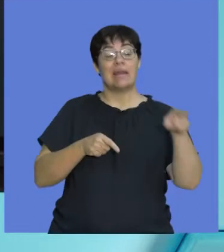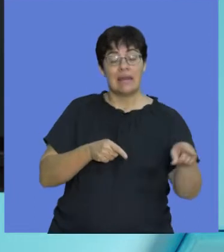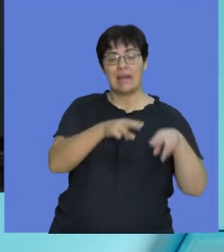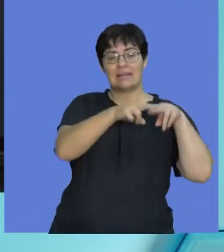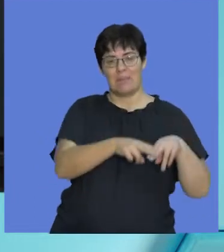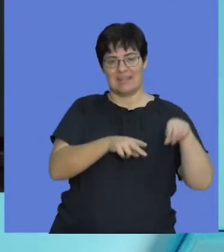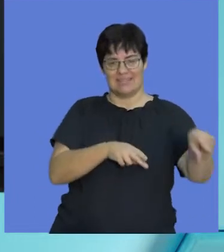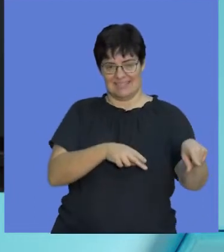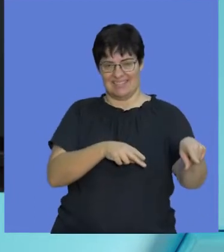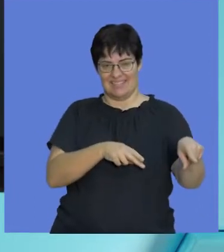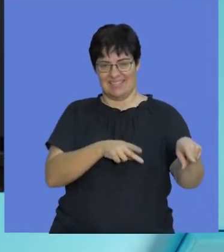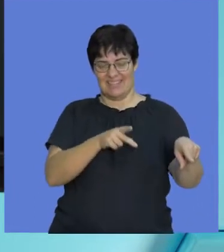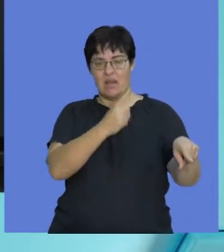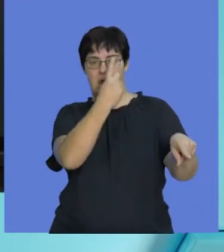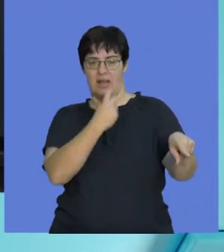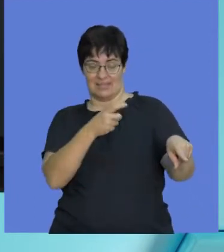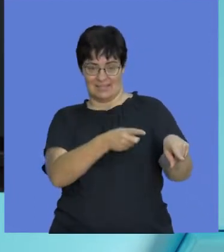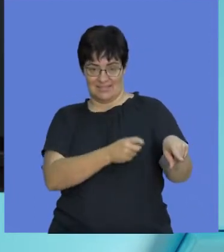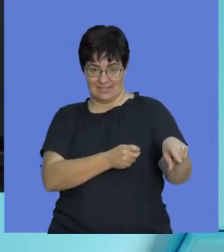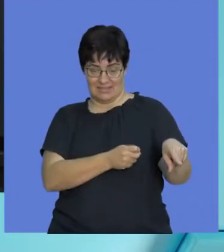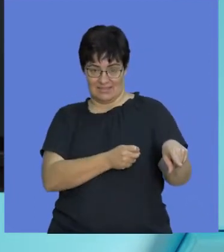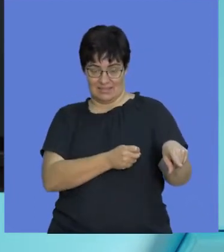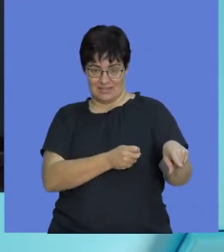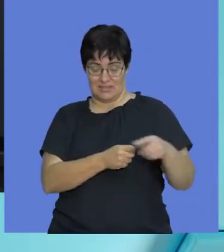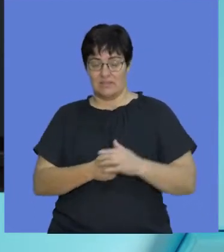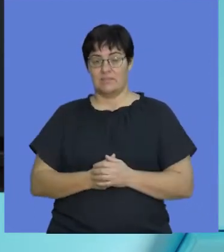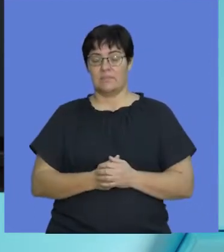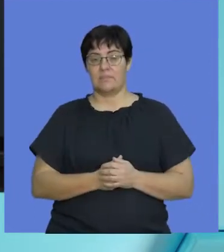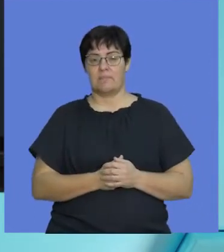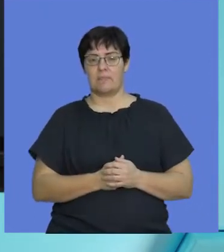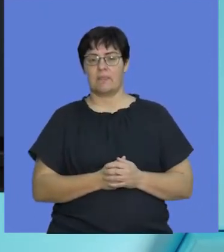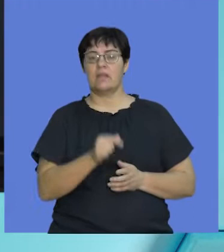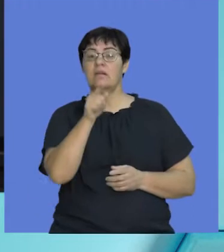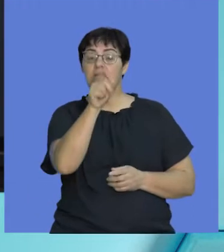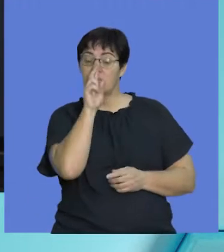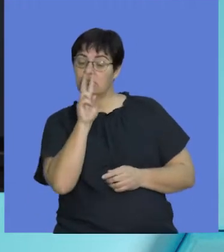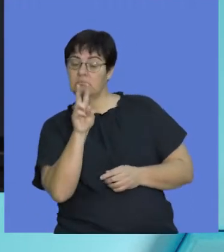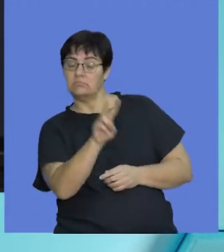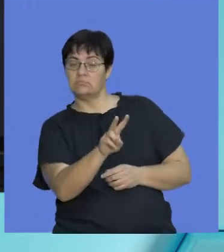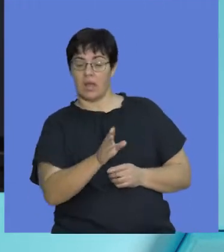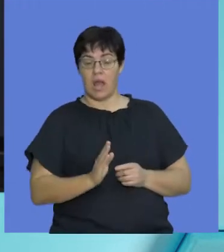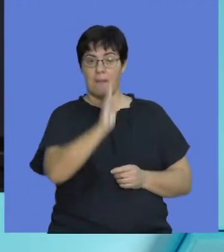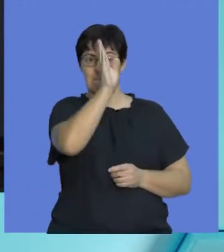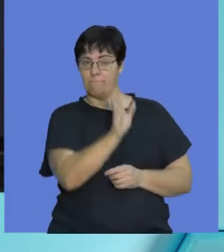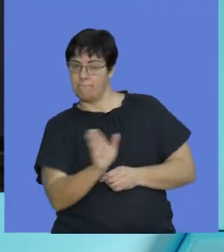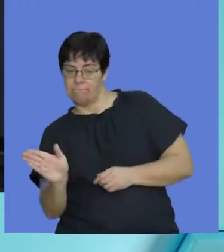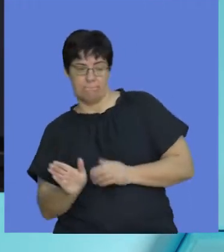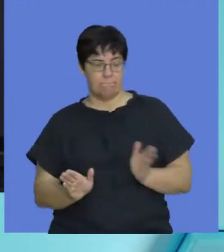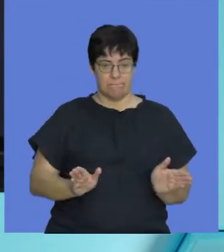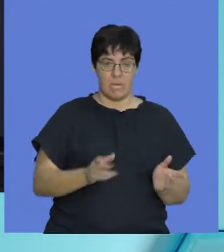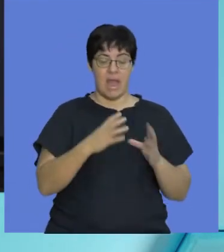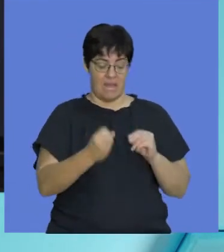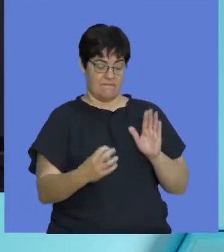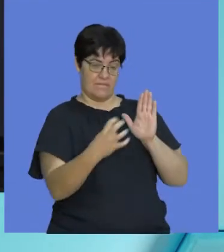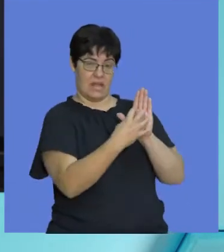the question describes direction. Also, just a side note, when you look at direction and you've got